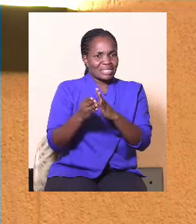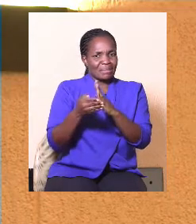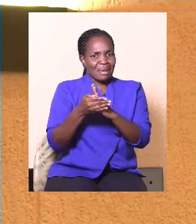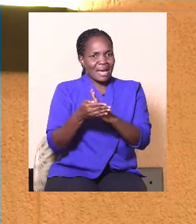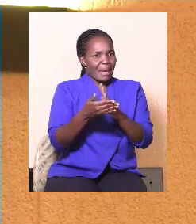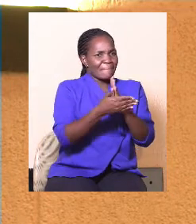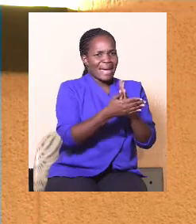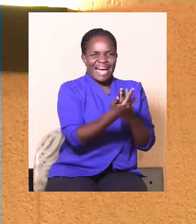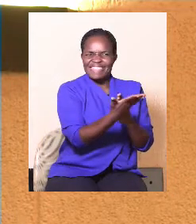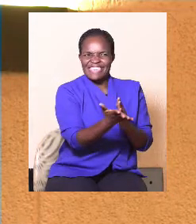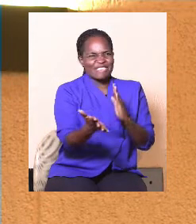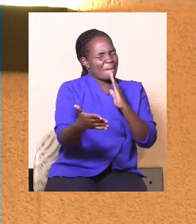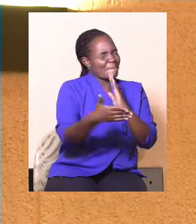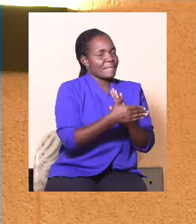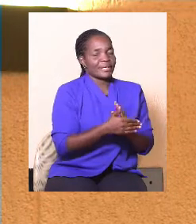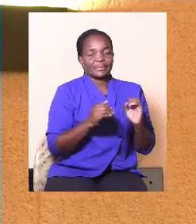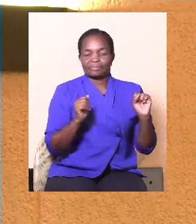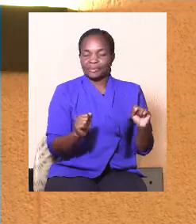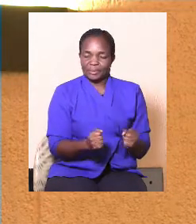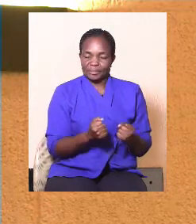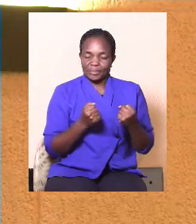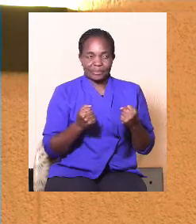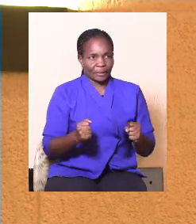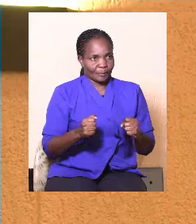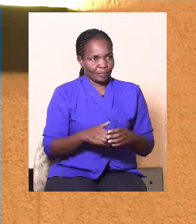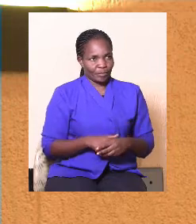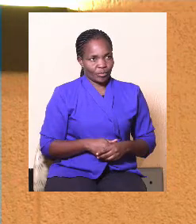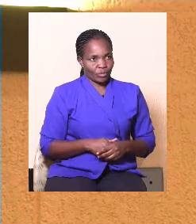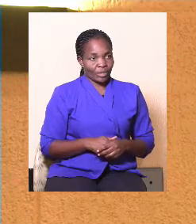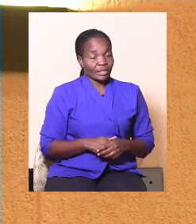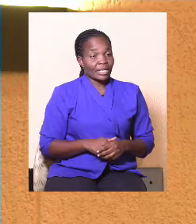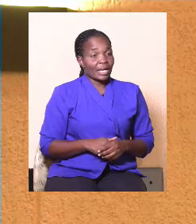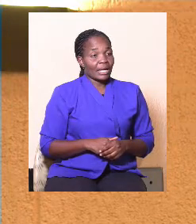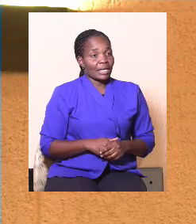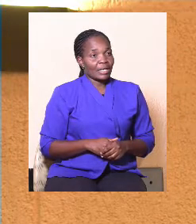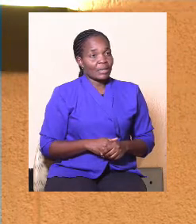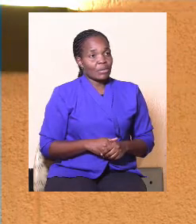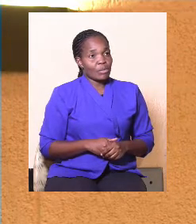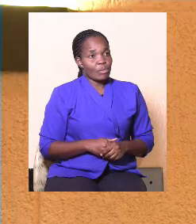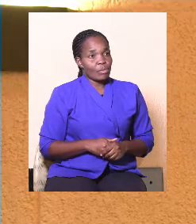as Namibia, continue or afford the locking down of economic activity?